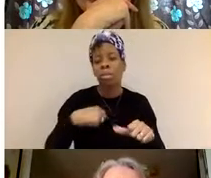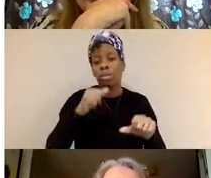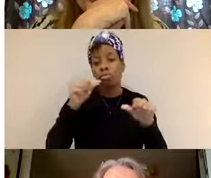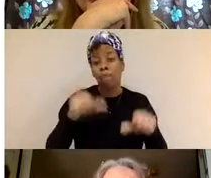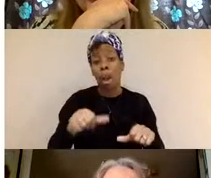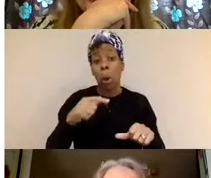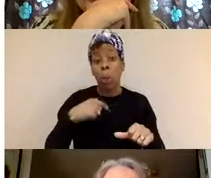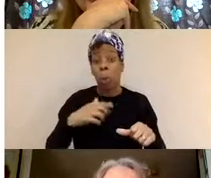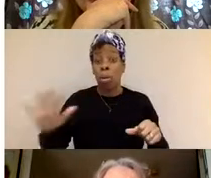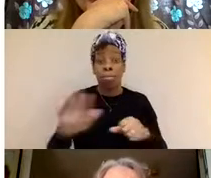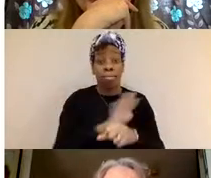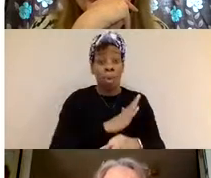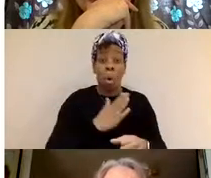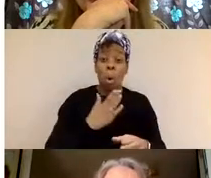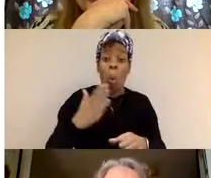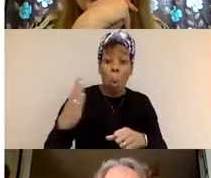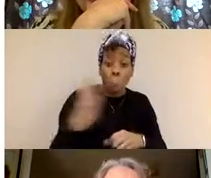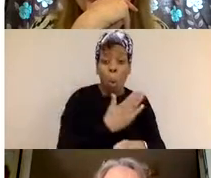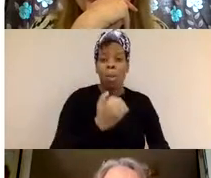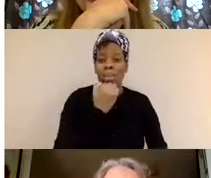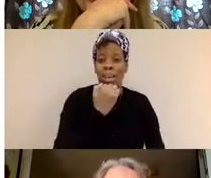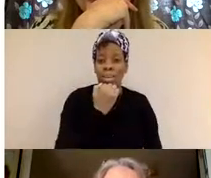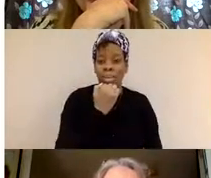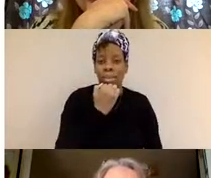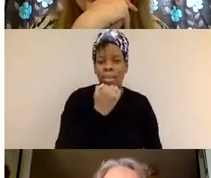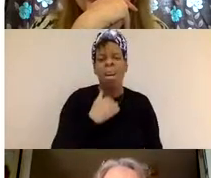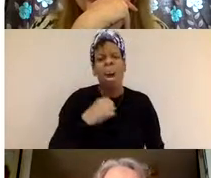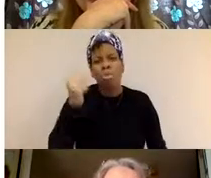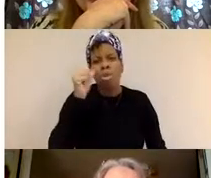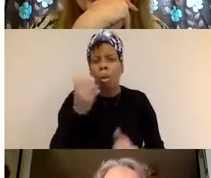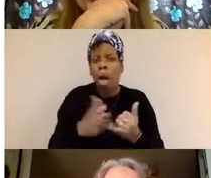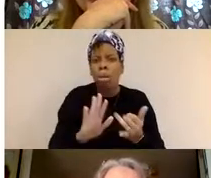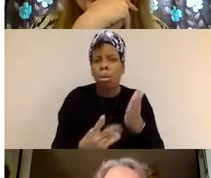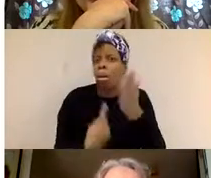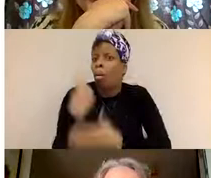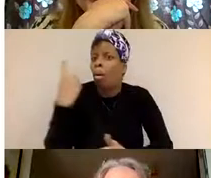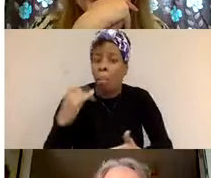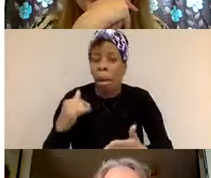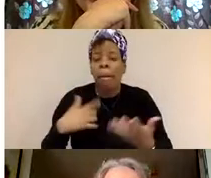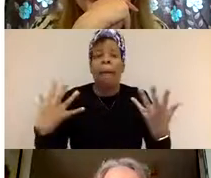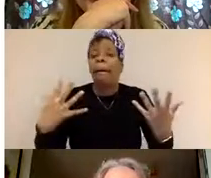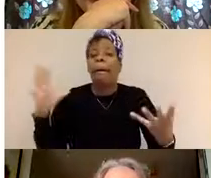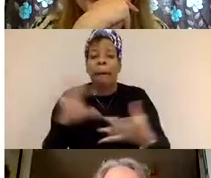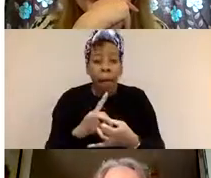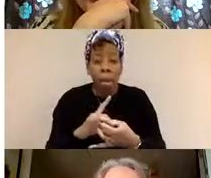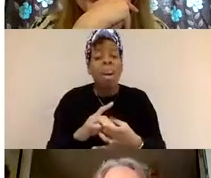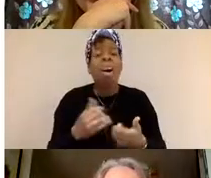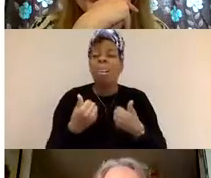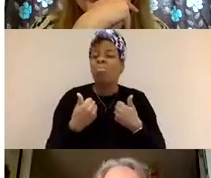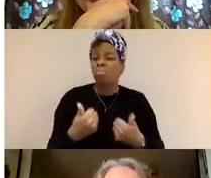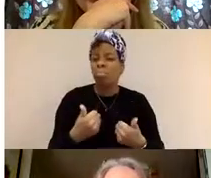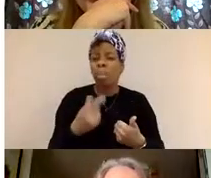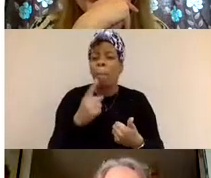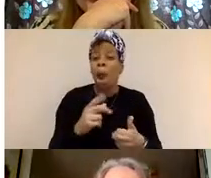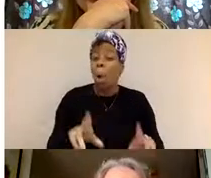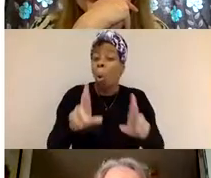those sessions. But obviously we know things can crop up at the last minute, so we can discuss those if there are any kind of clashes. But